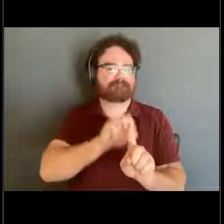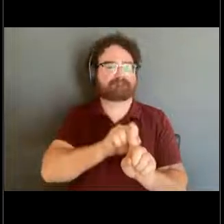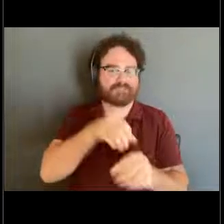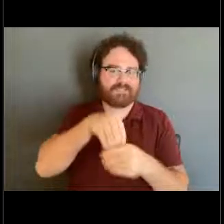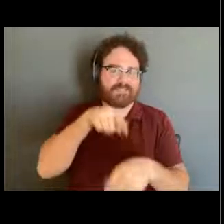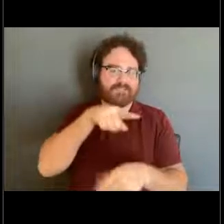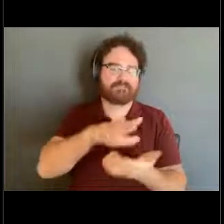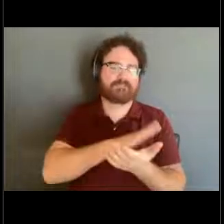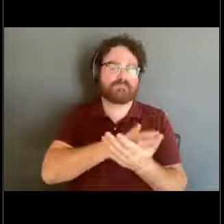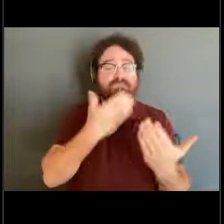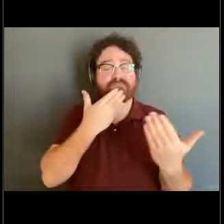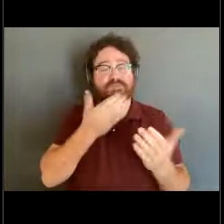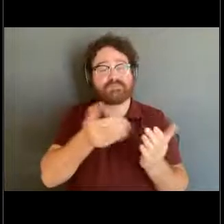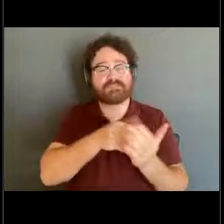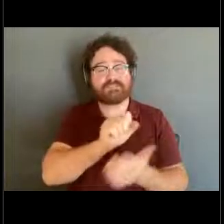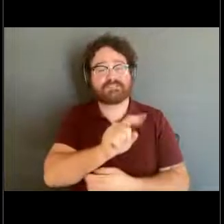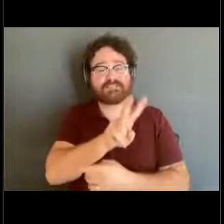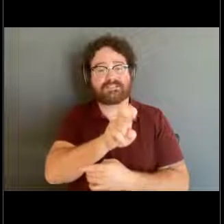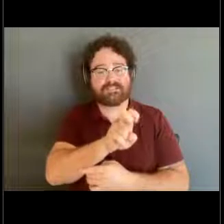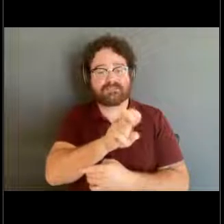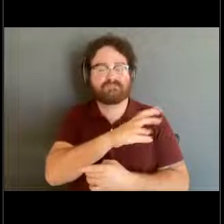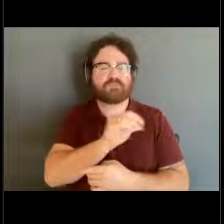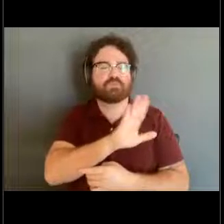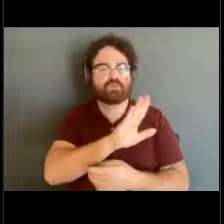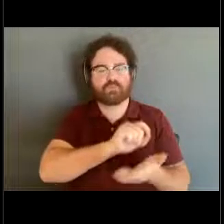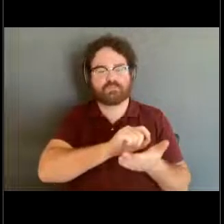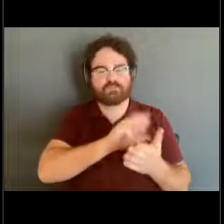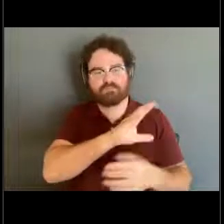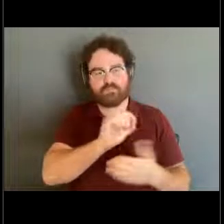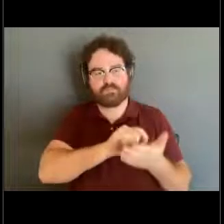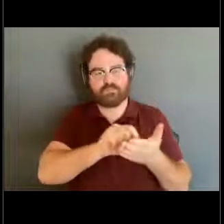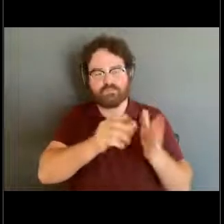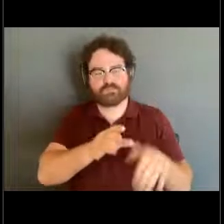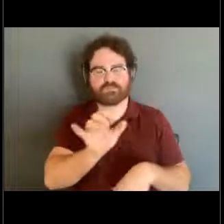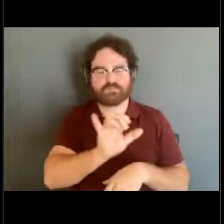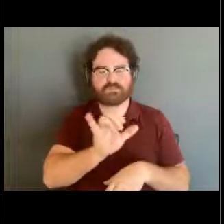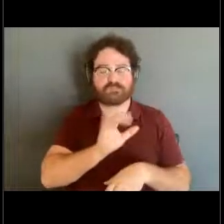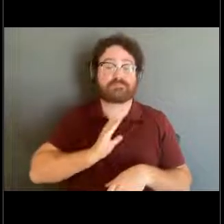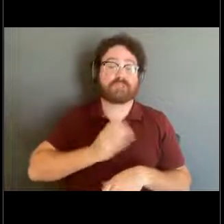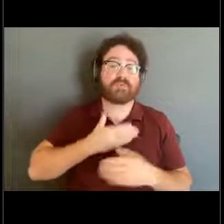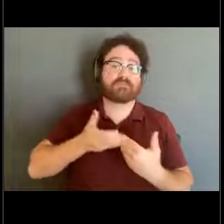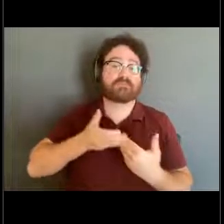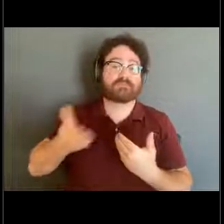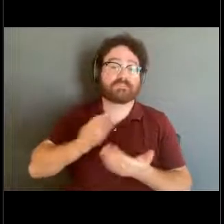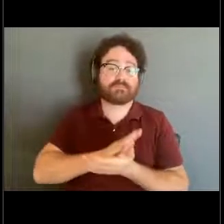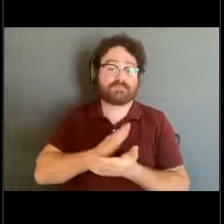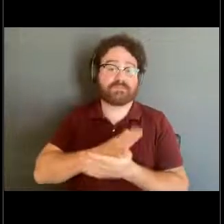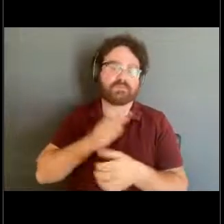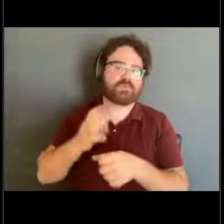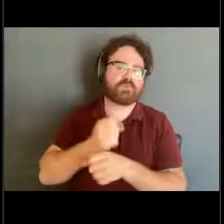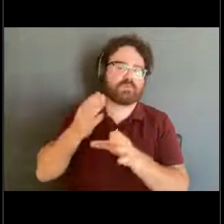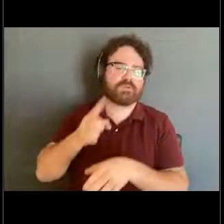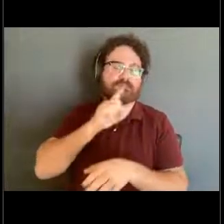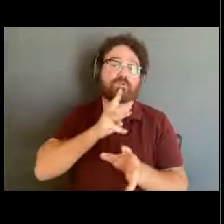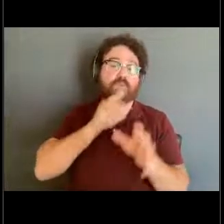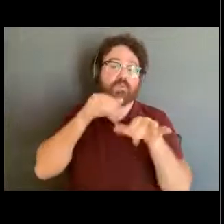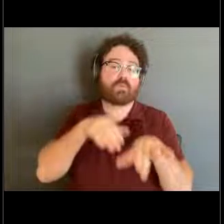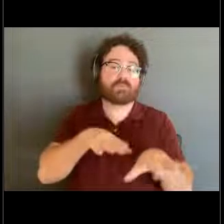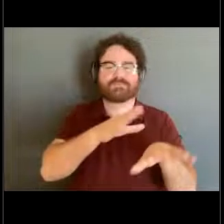Thank you again, Steve. Thank you again to all your co-authors. Our next paper is the winner of the Oceans and Great